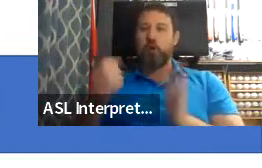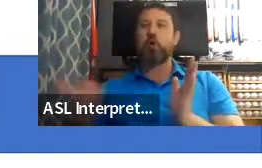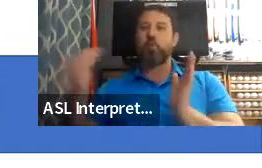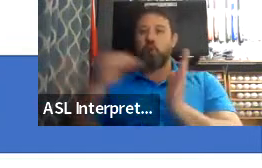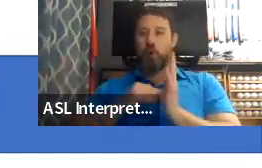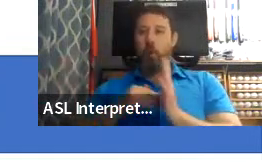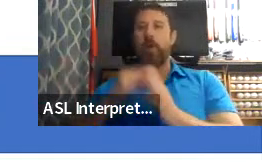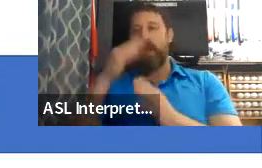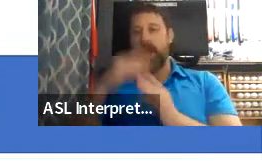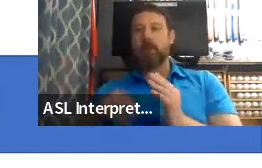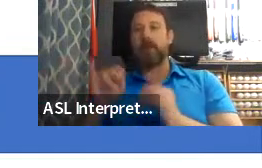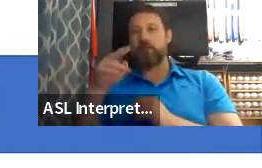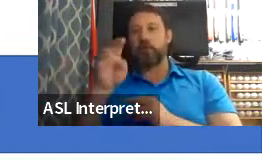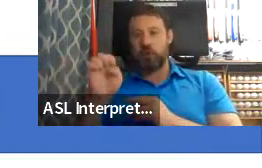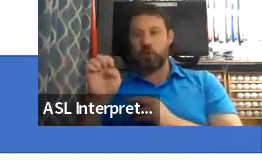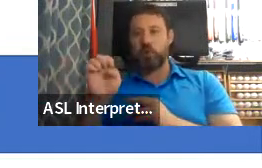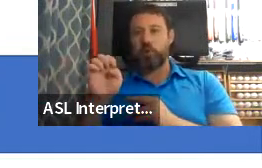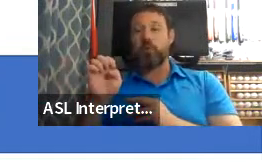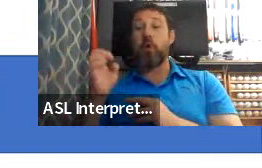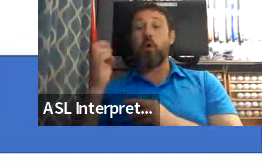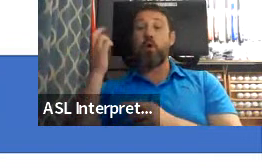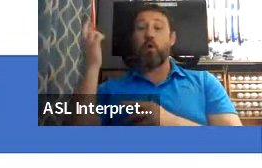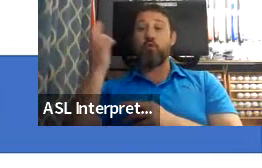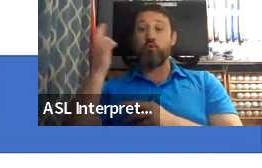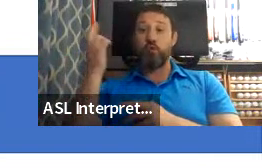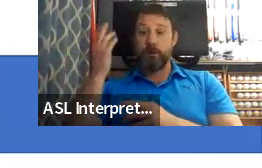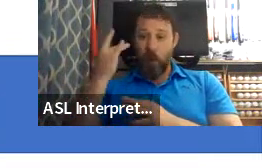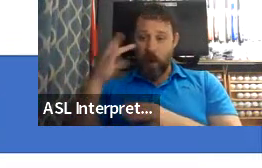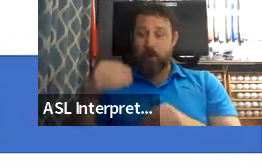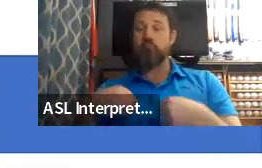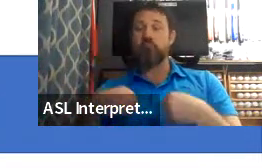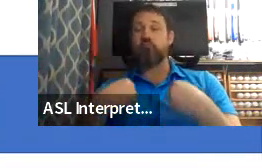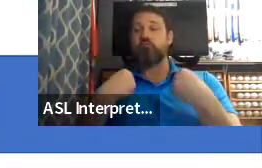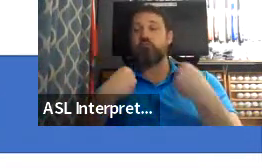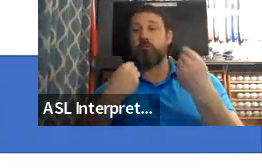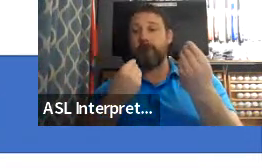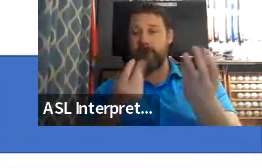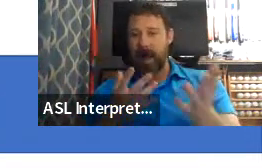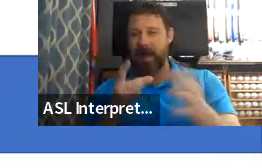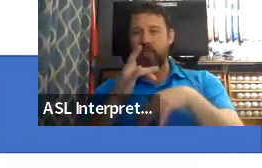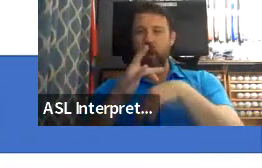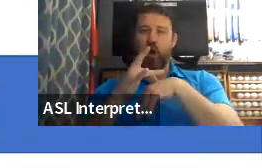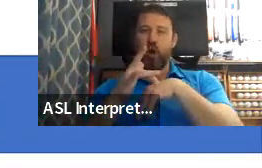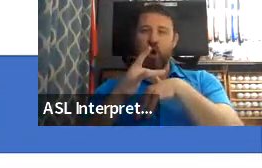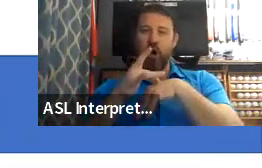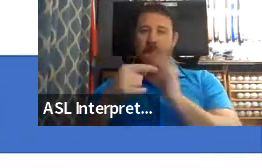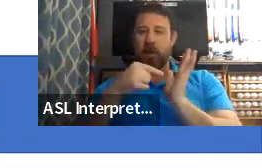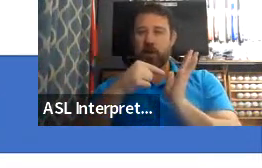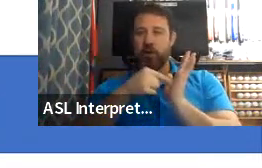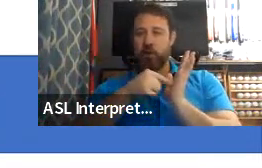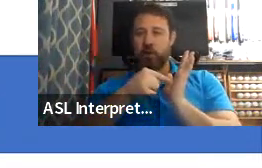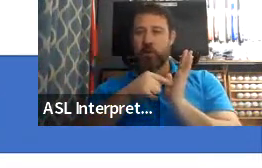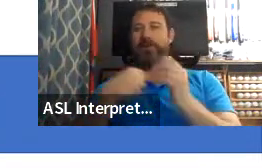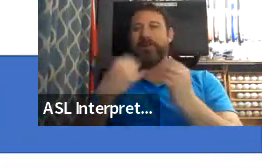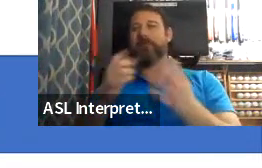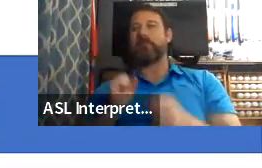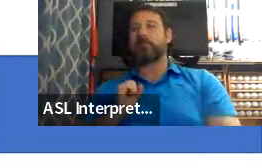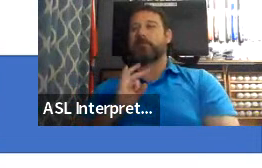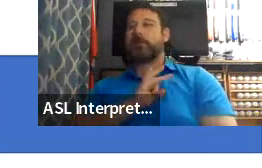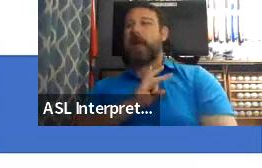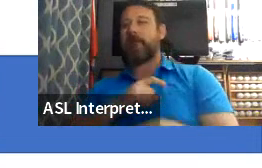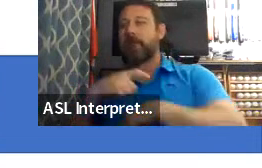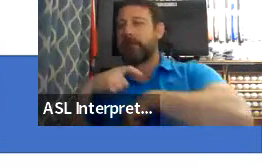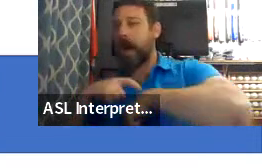end of June. The reason why we provide that earlier due date over there is to give our staff time as well